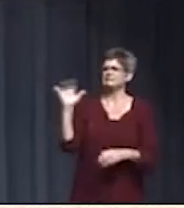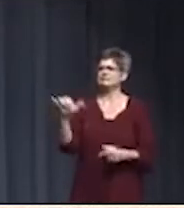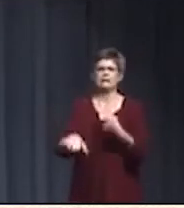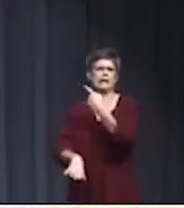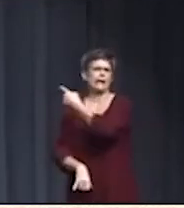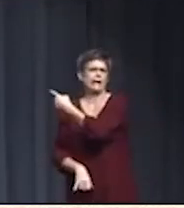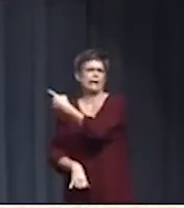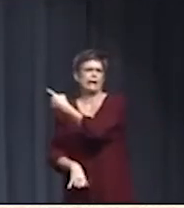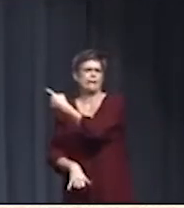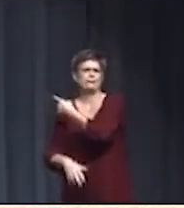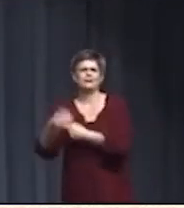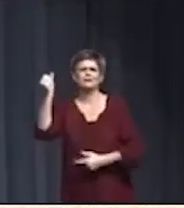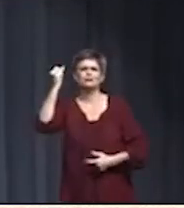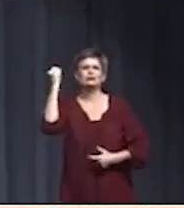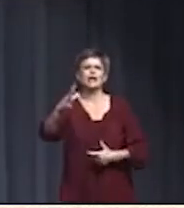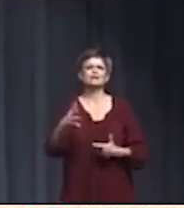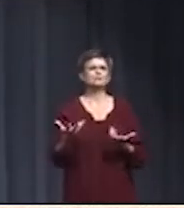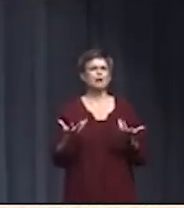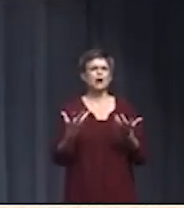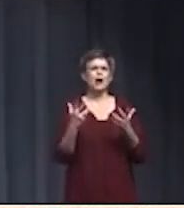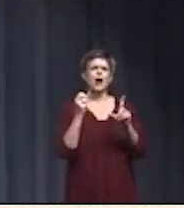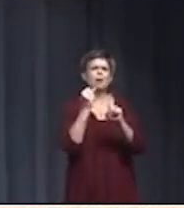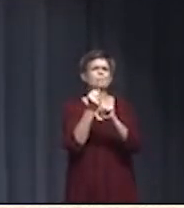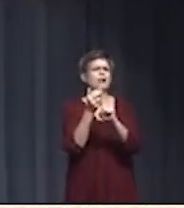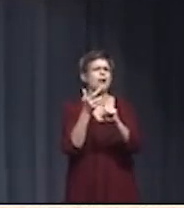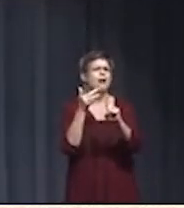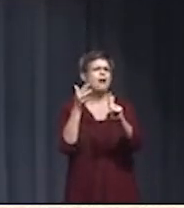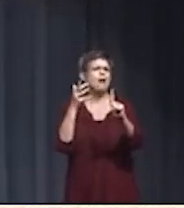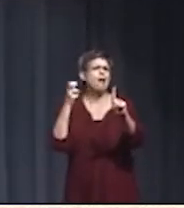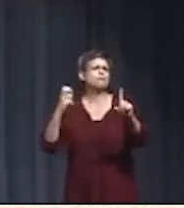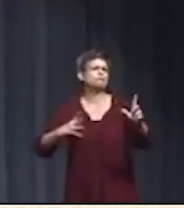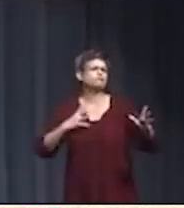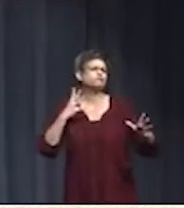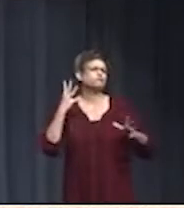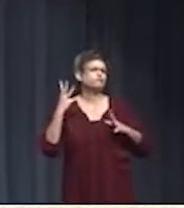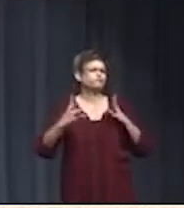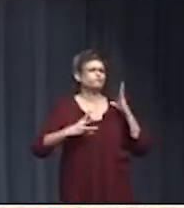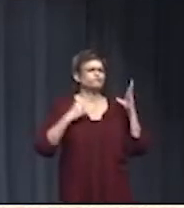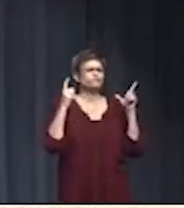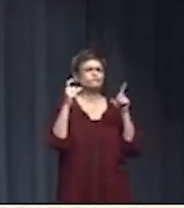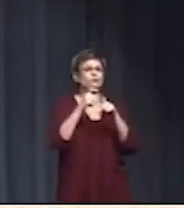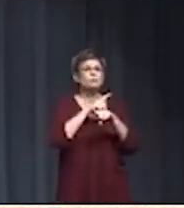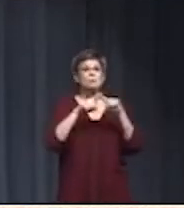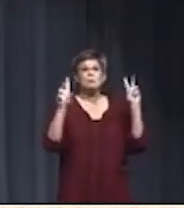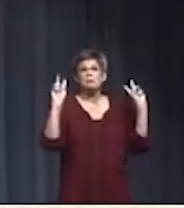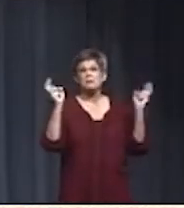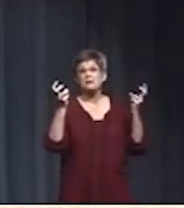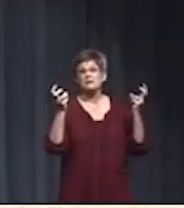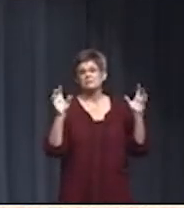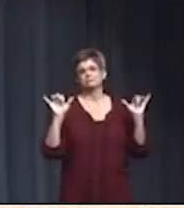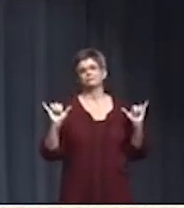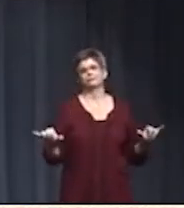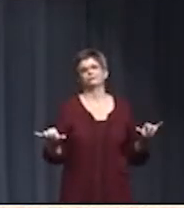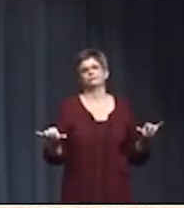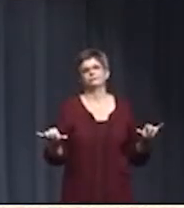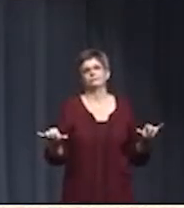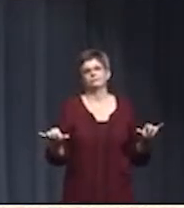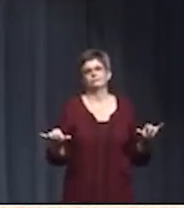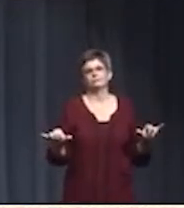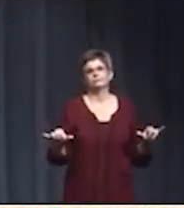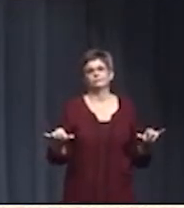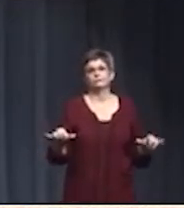Shakespeare says it a whole lot nicer, but it's the same theme. And for